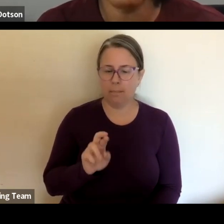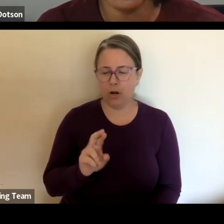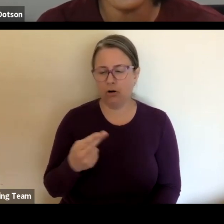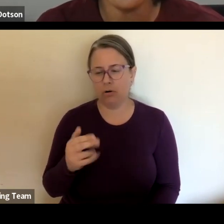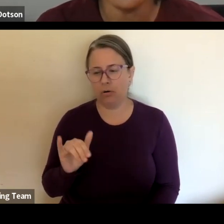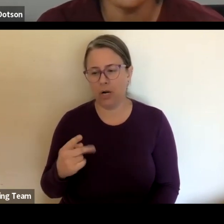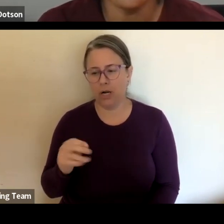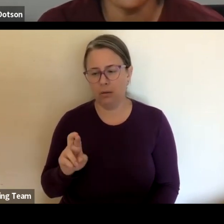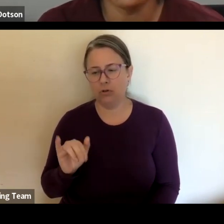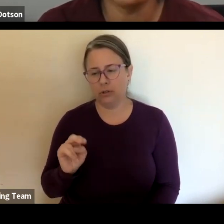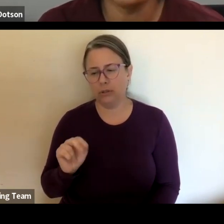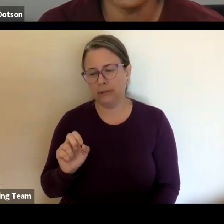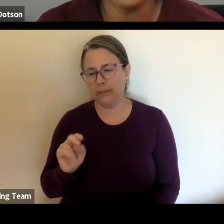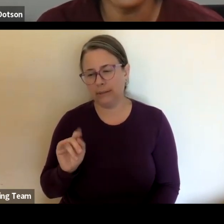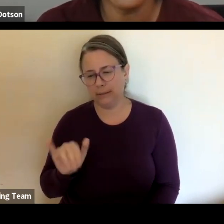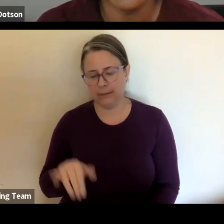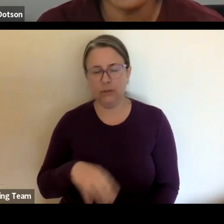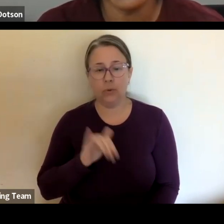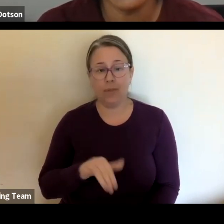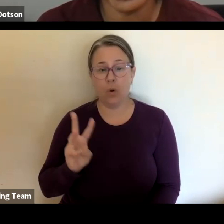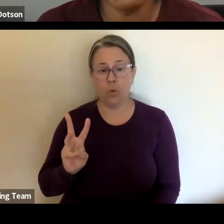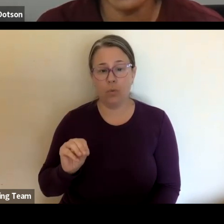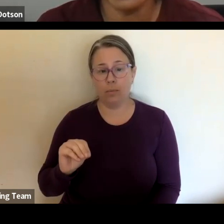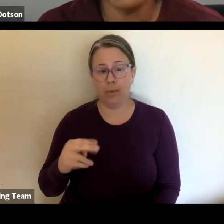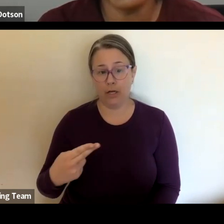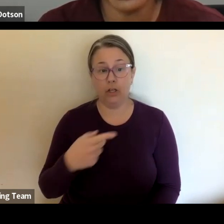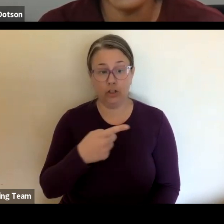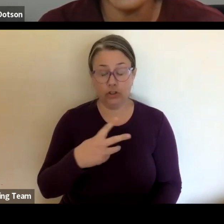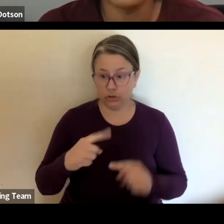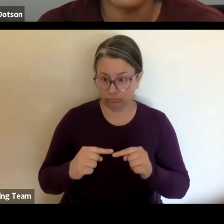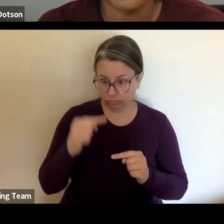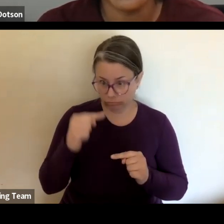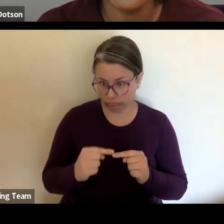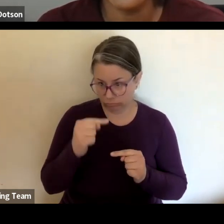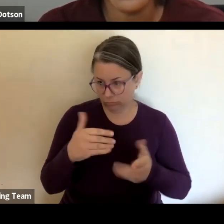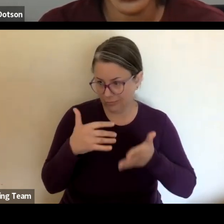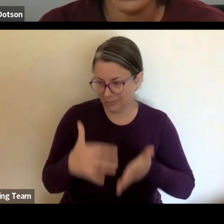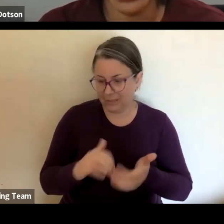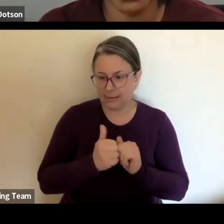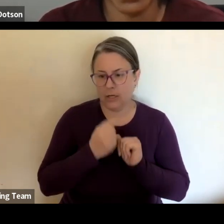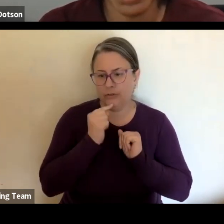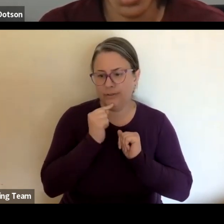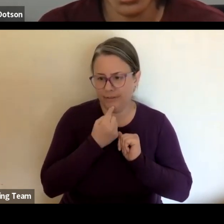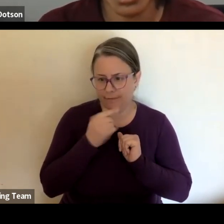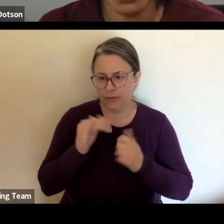matter disease was. And we looked at changes over 4 years in those white matter ratings. So in this